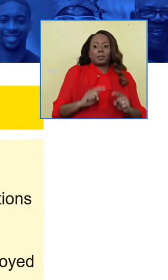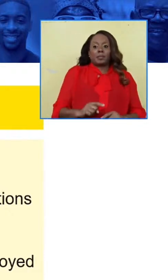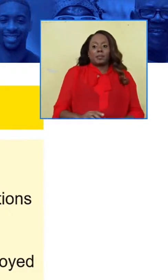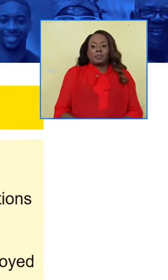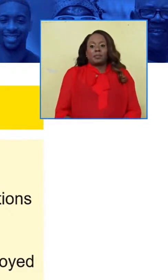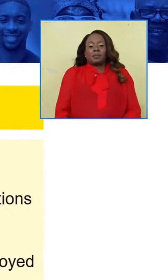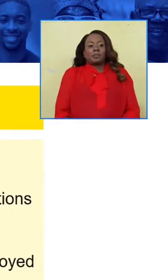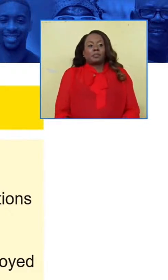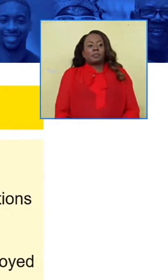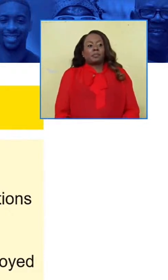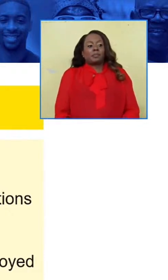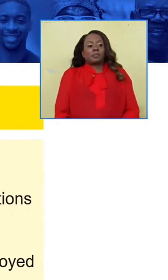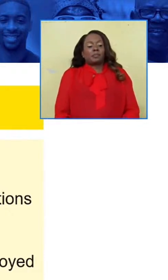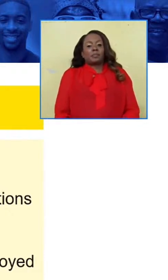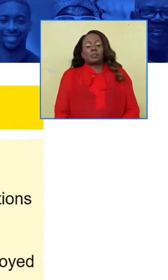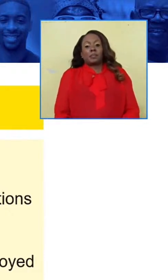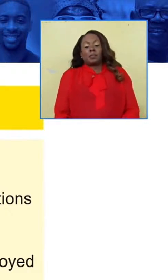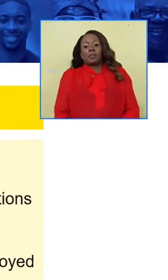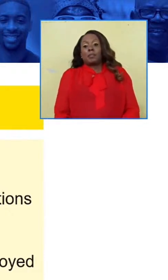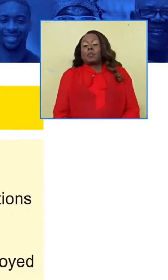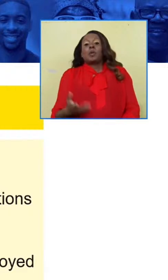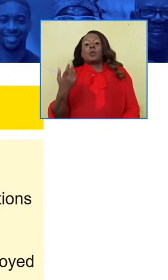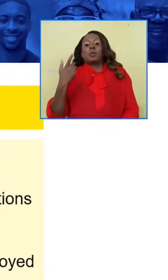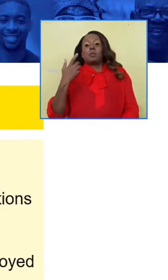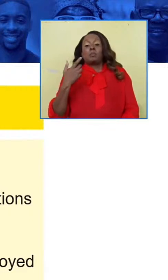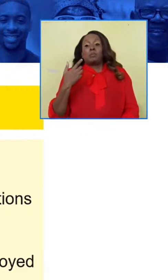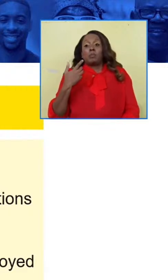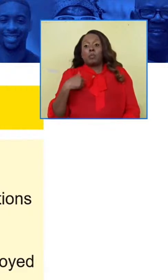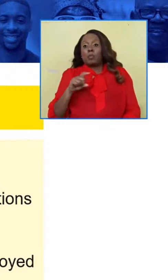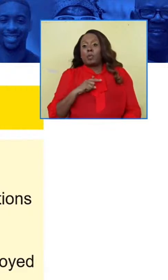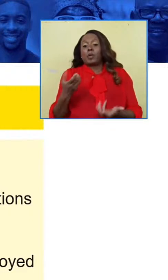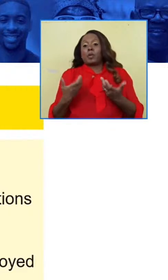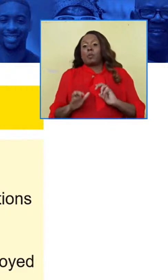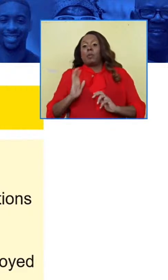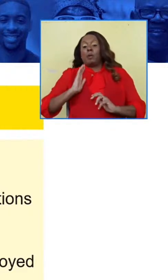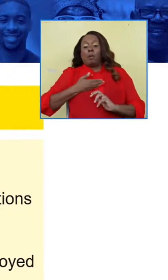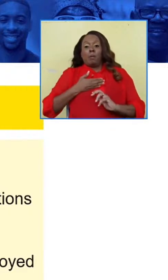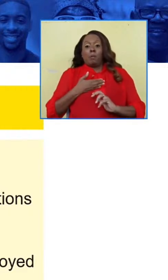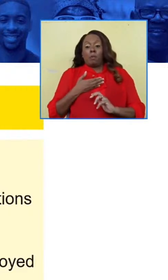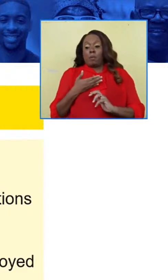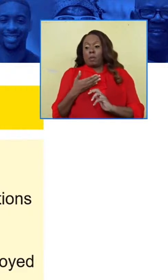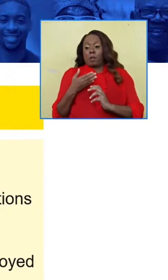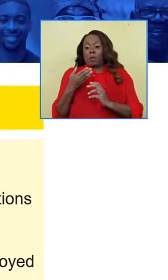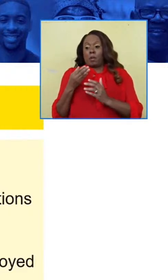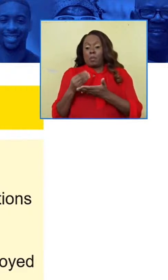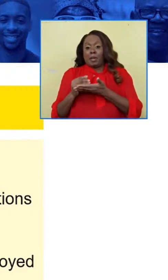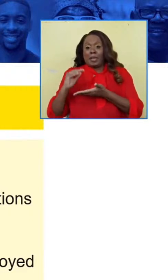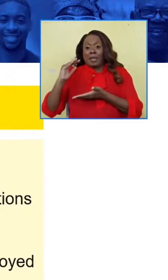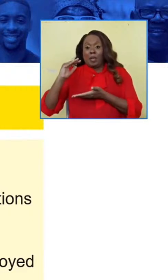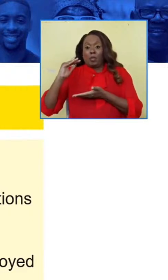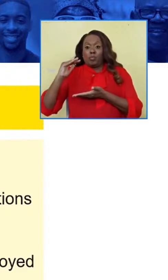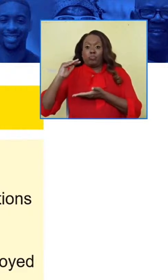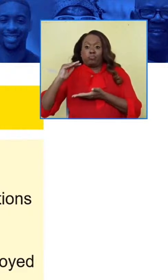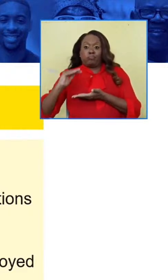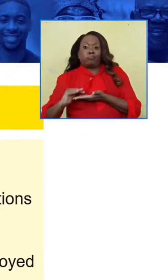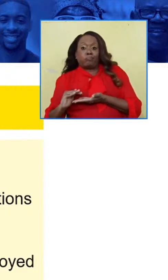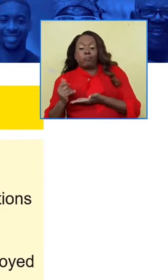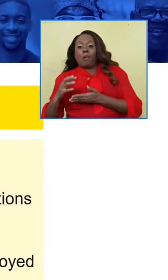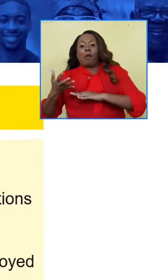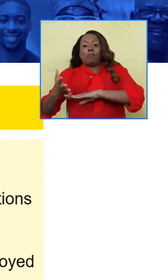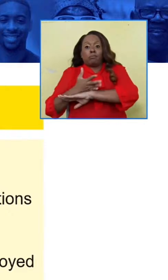one is the fund being depleted, and that's the worst case scenario for any pension system, that the assets,